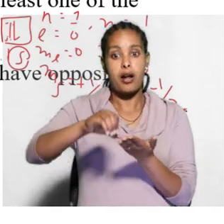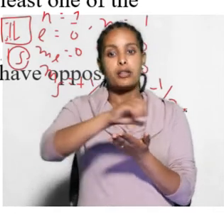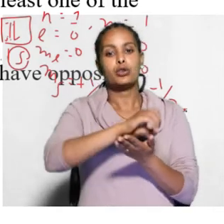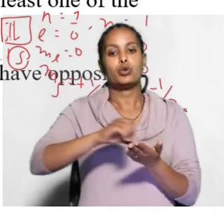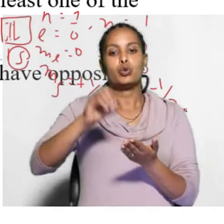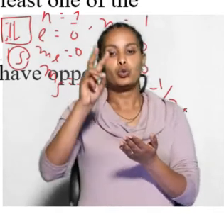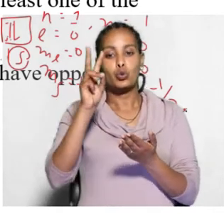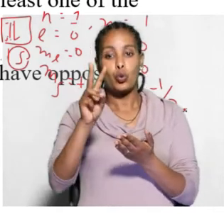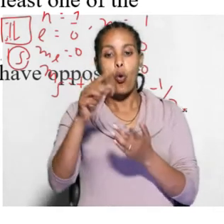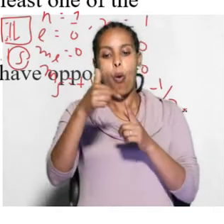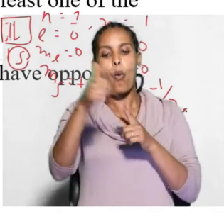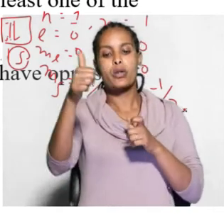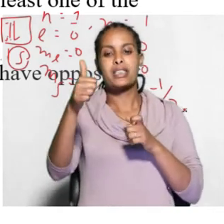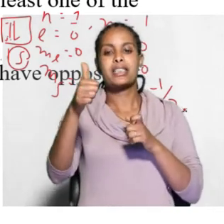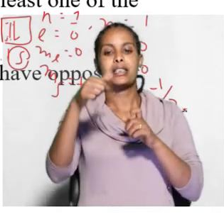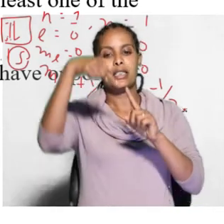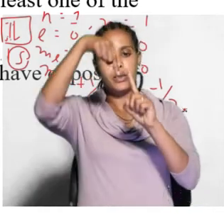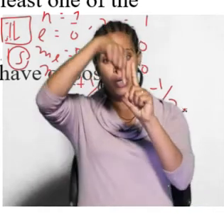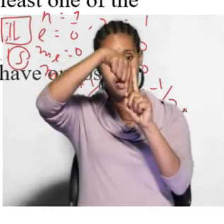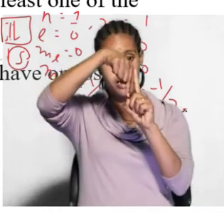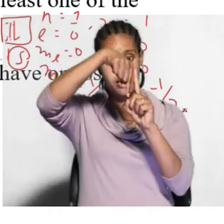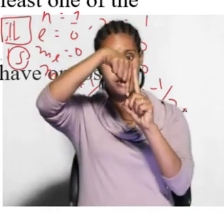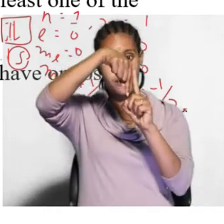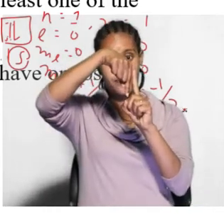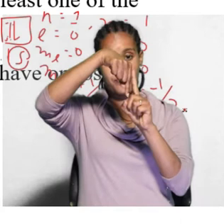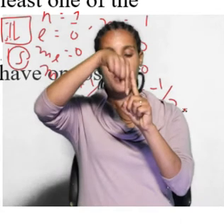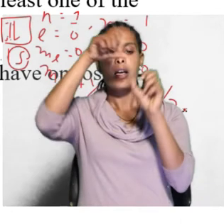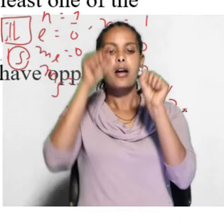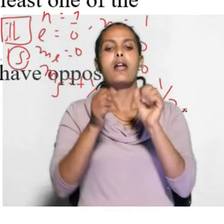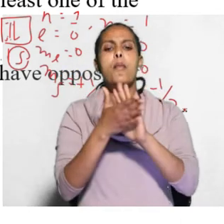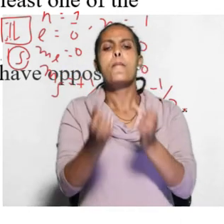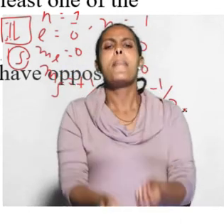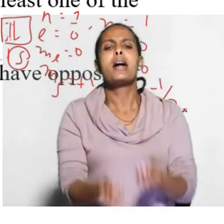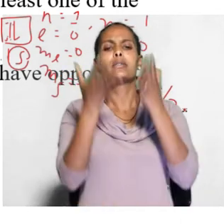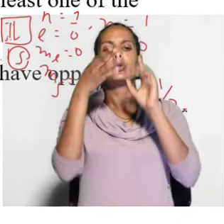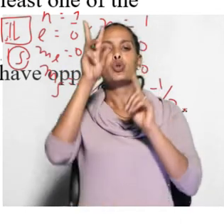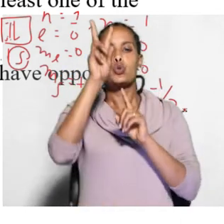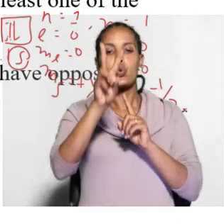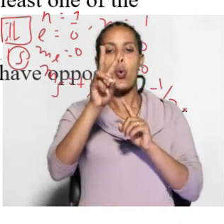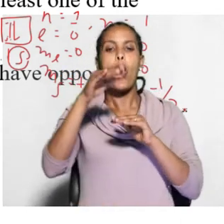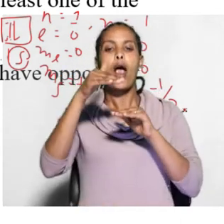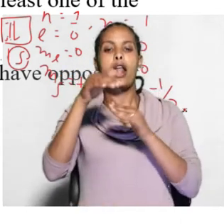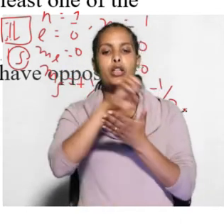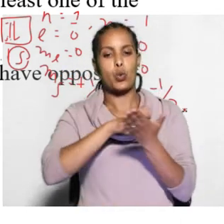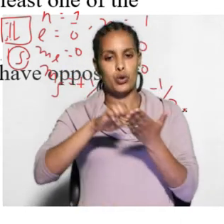two with opposite spins. An orbital can accommodate a maximum of two